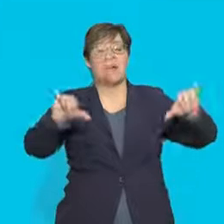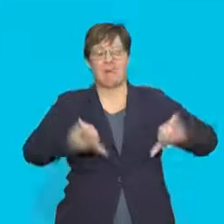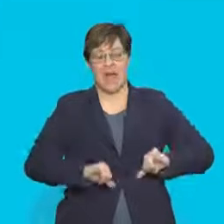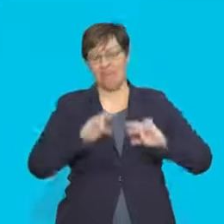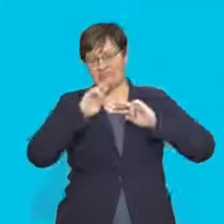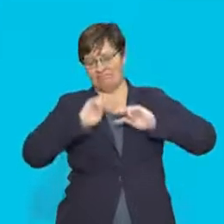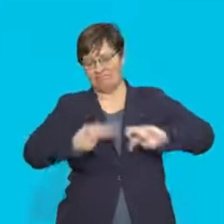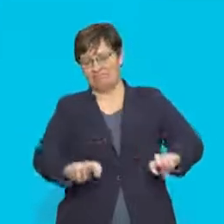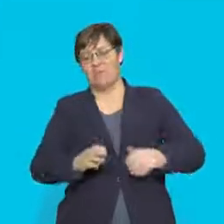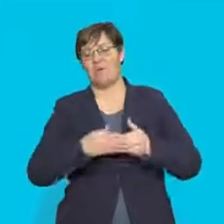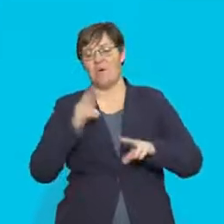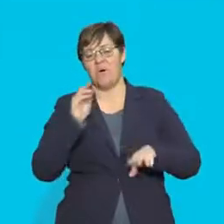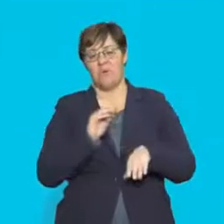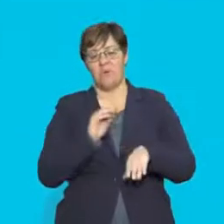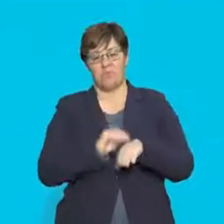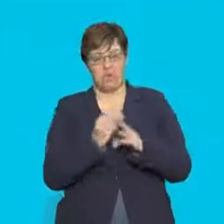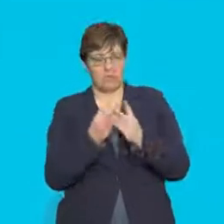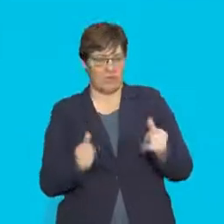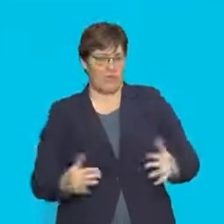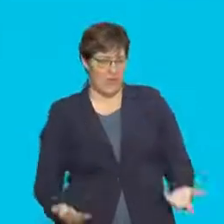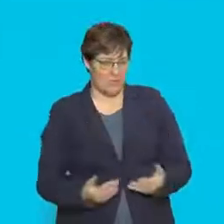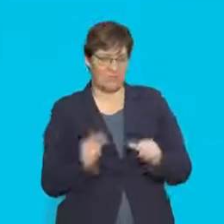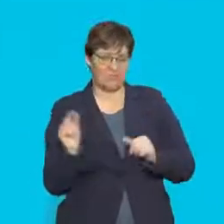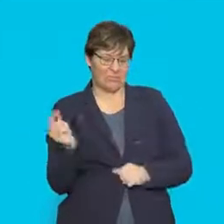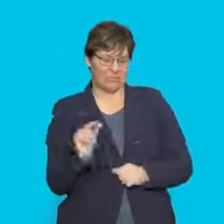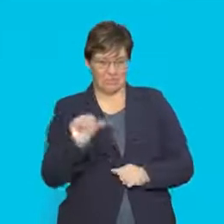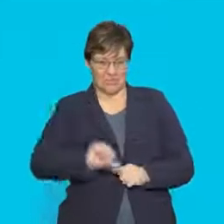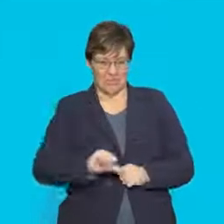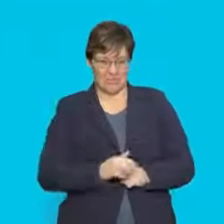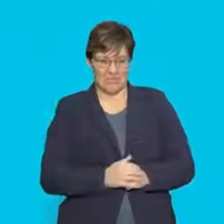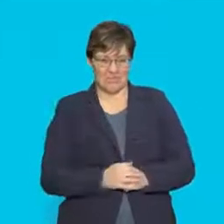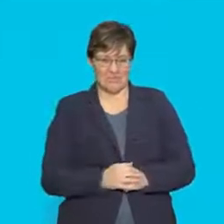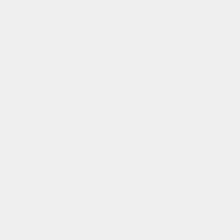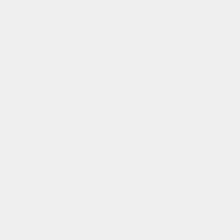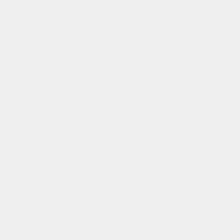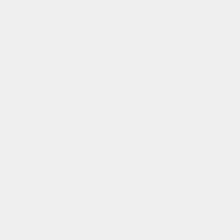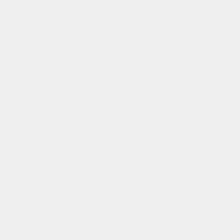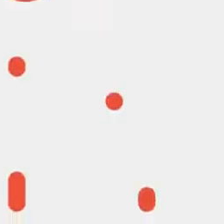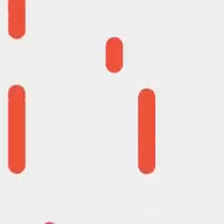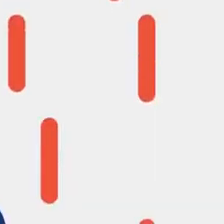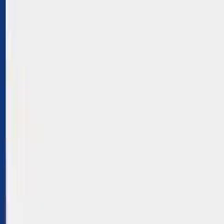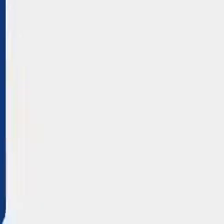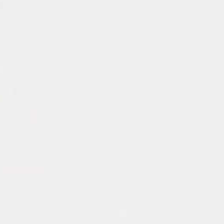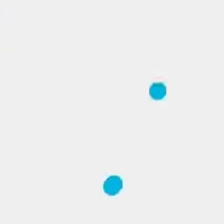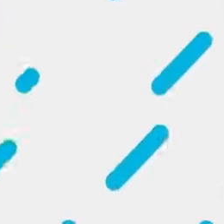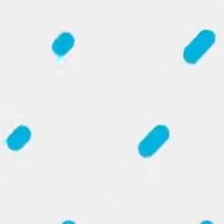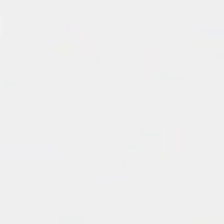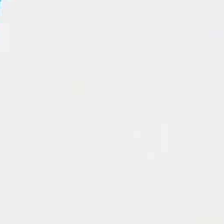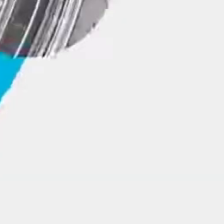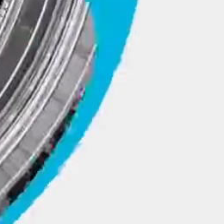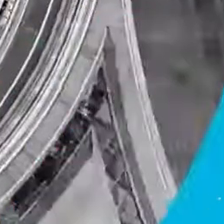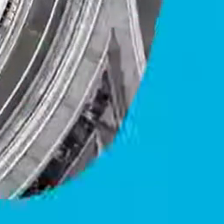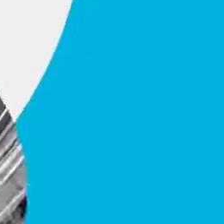come back, we'll look at some more problems together. Please stay tuned. I'll be back just now.